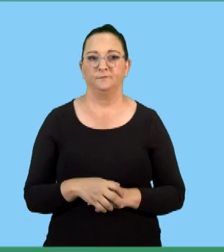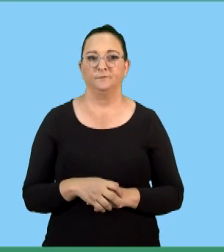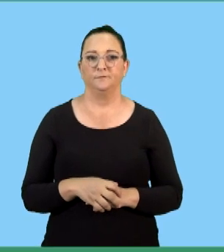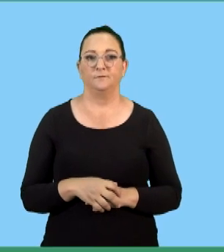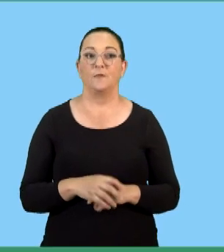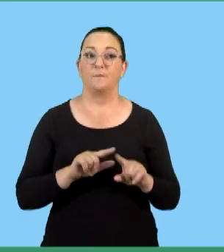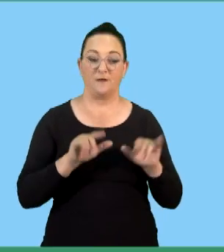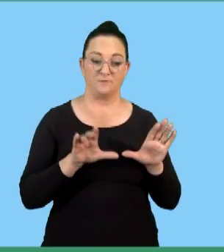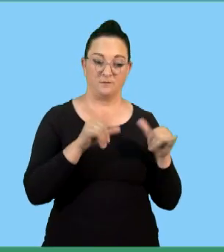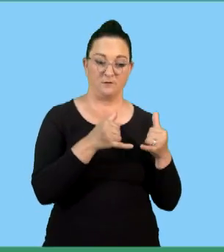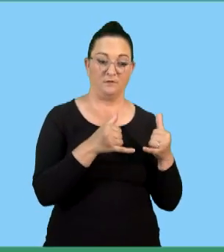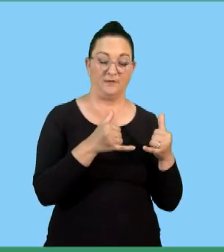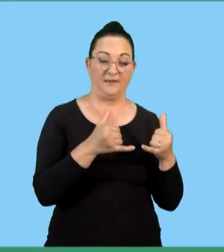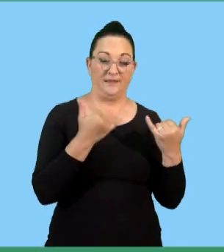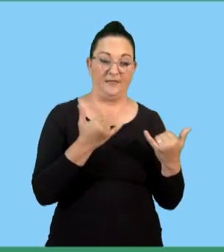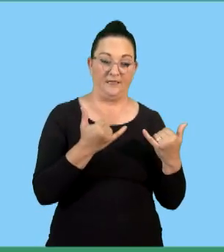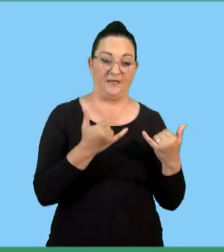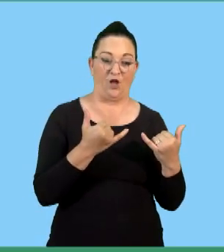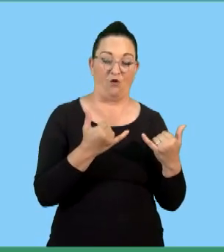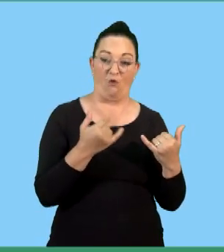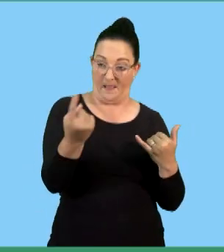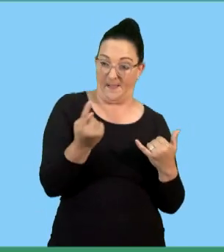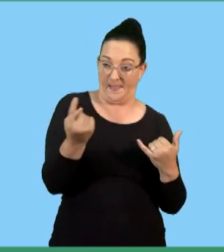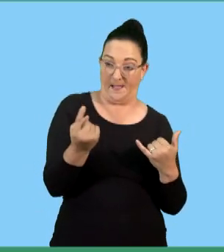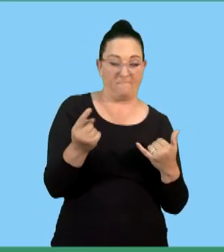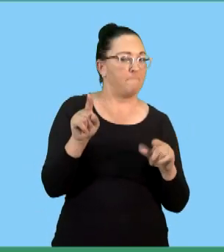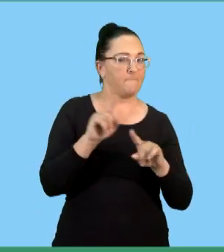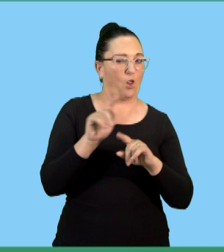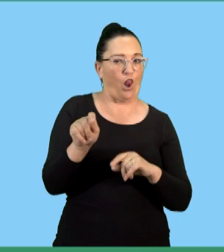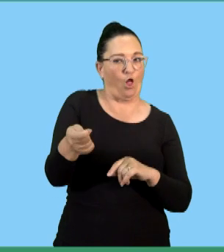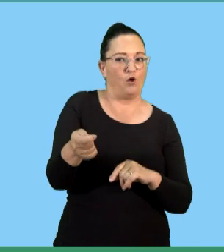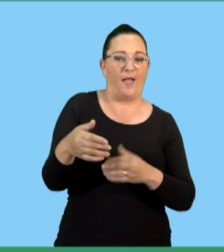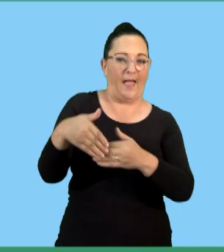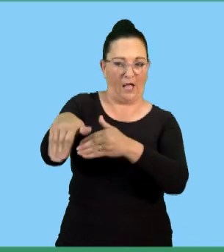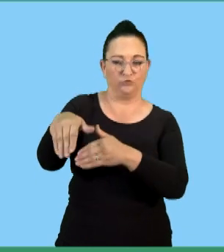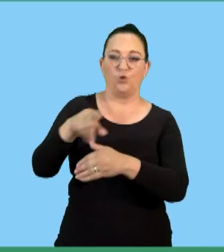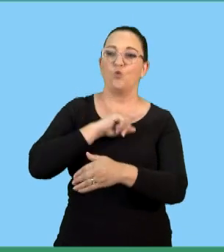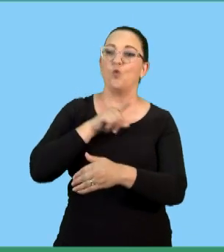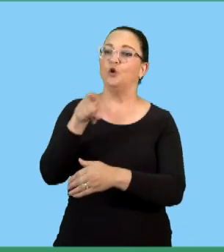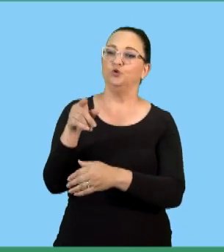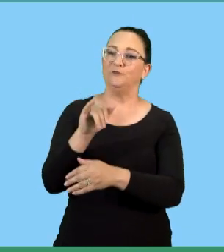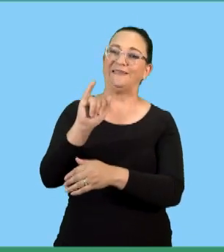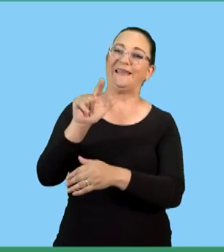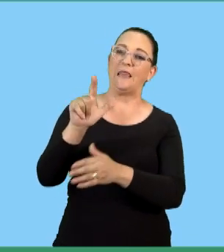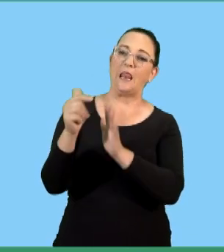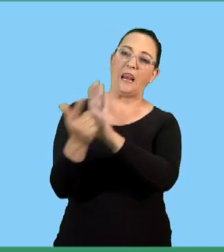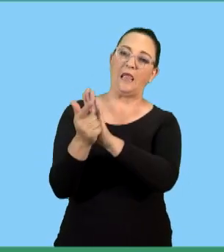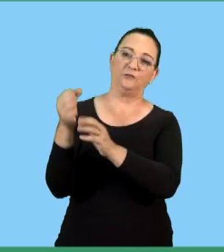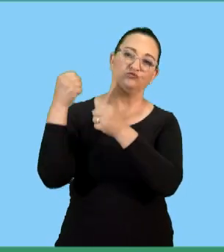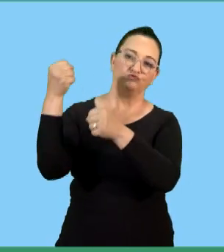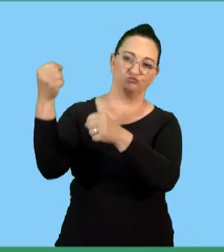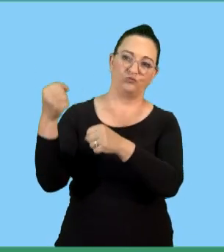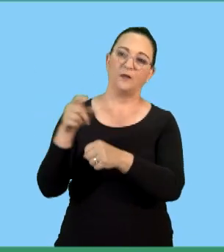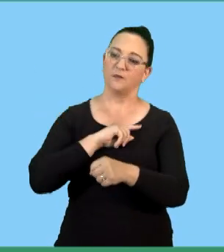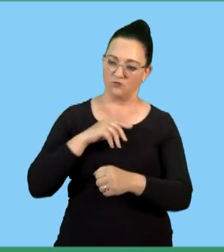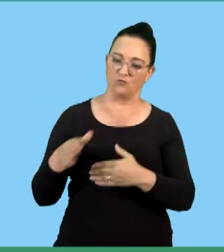employees who engage in illegal strike. What is to lock out? To say, yes, it's fine, continue on a strike, but not in my premises as an employer. I